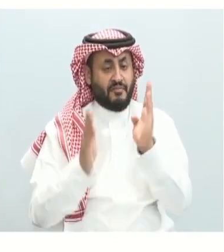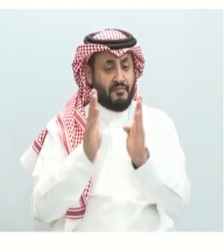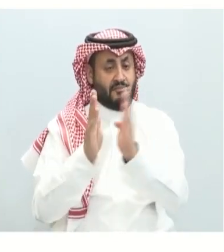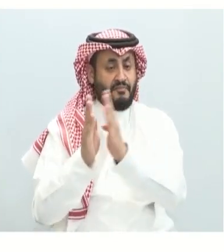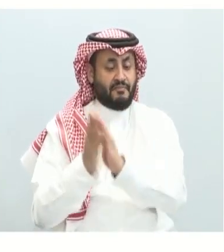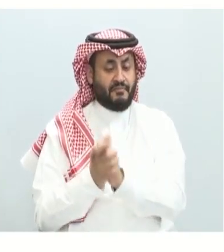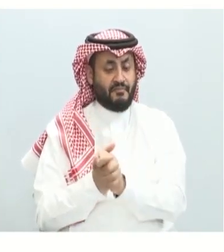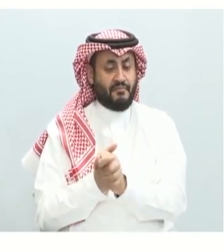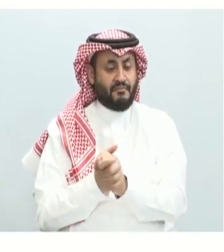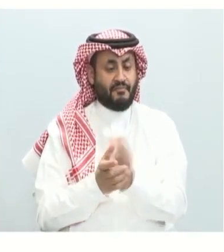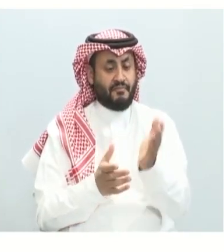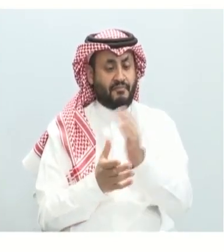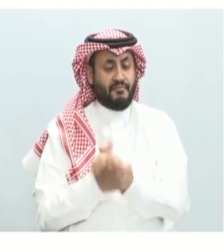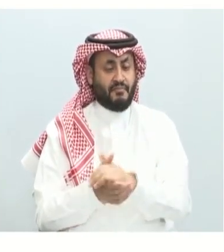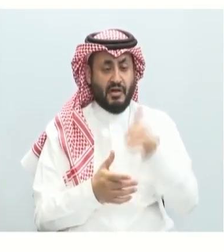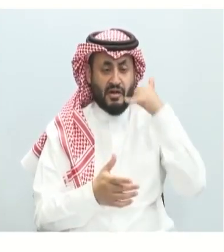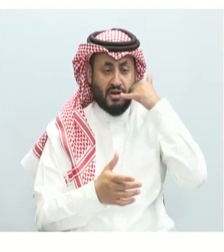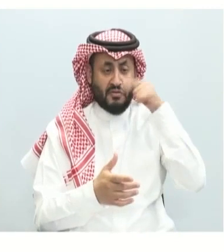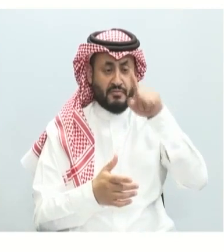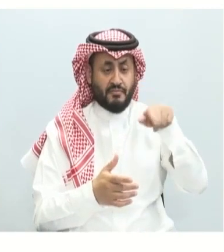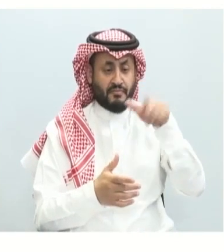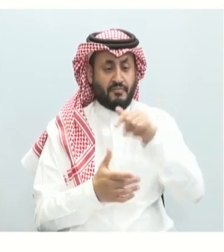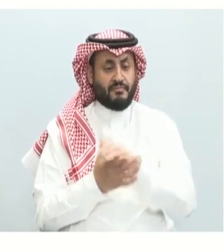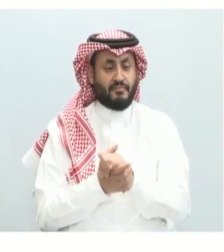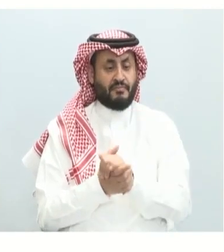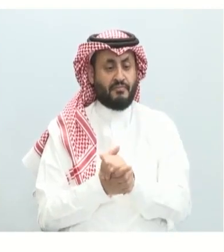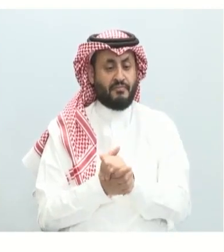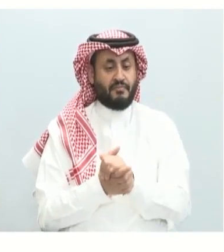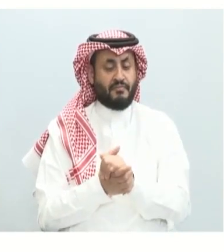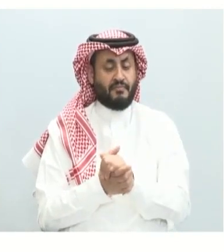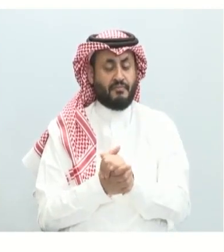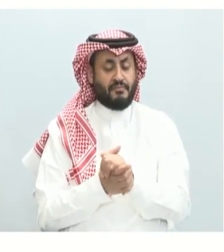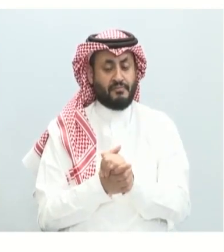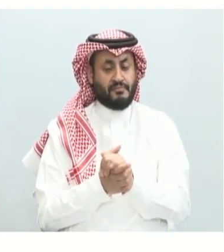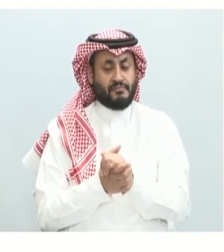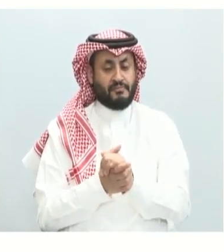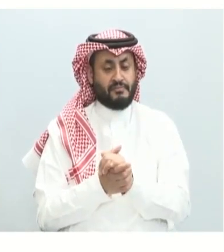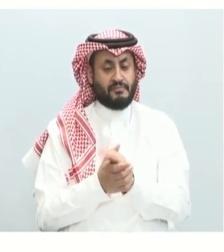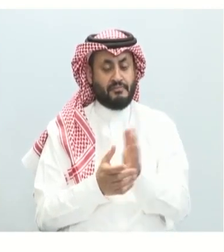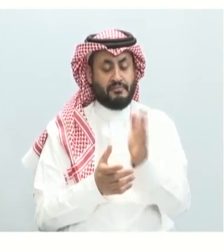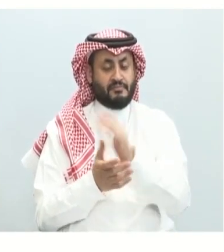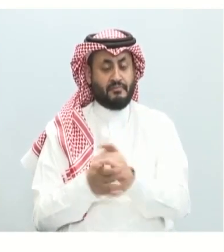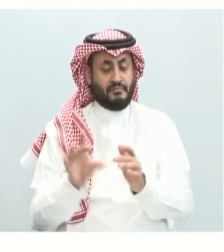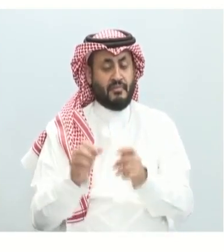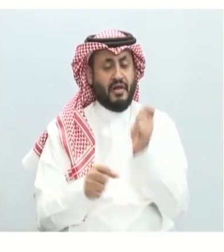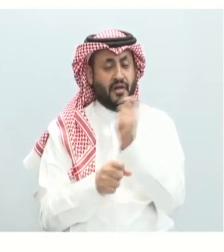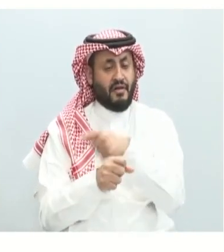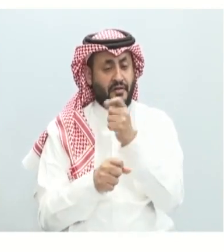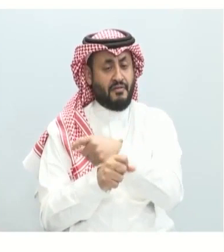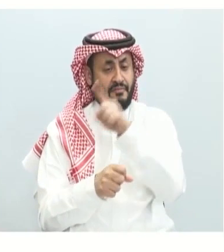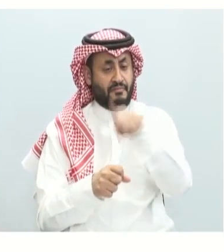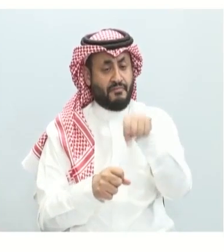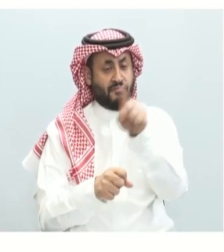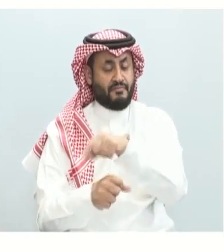straight ahead. And also number 7, please switch off all mobile phones. And